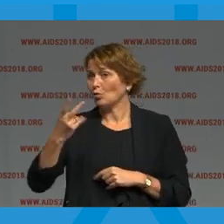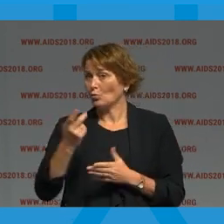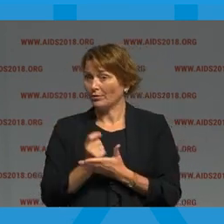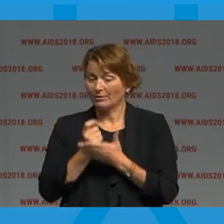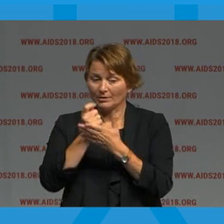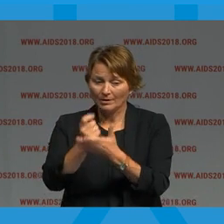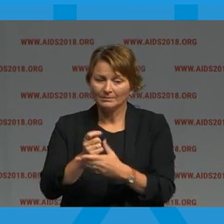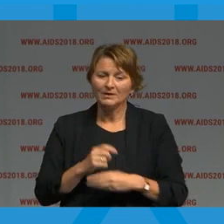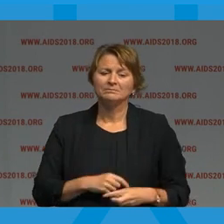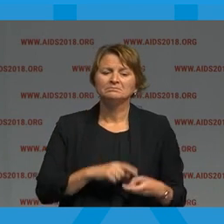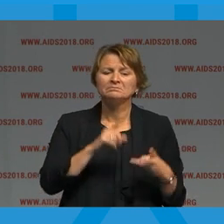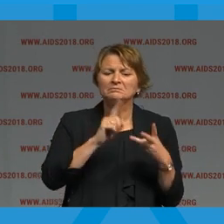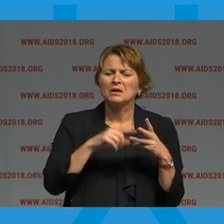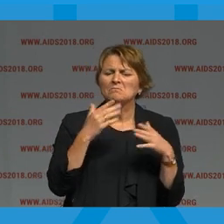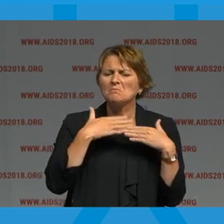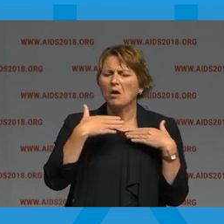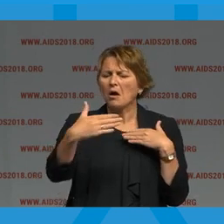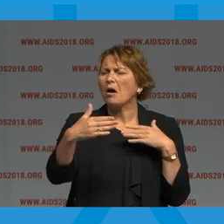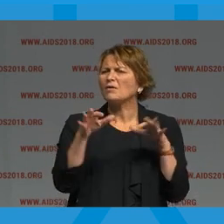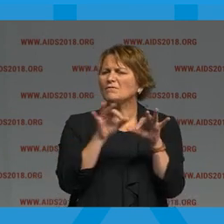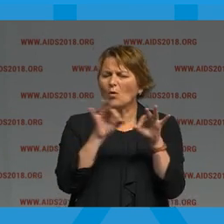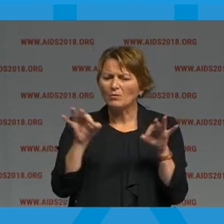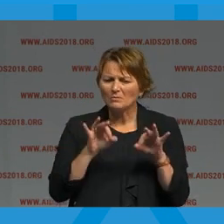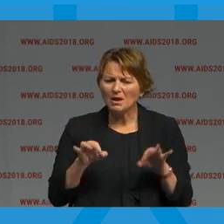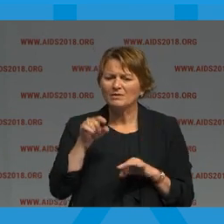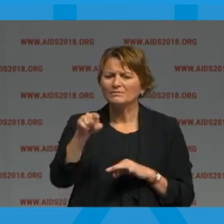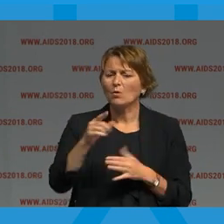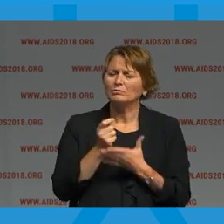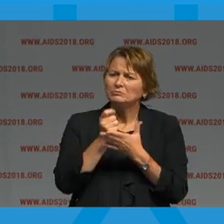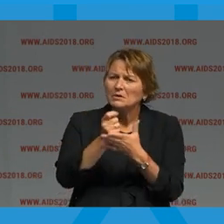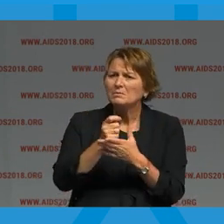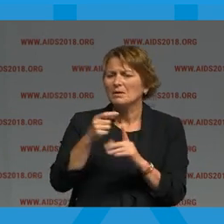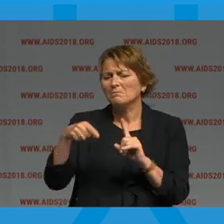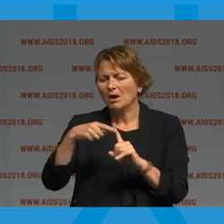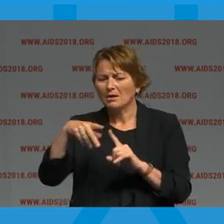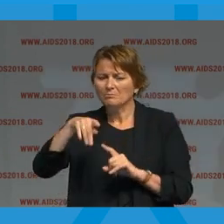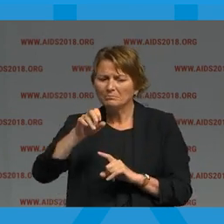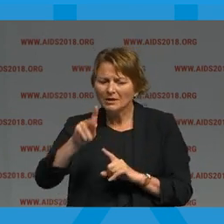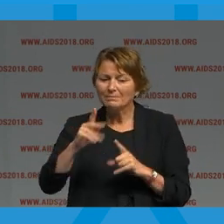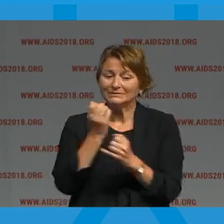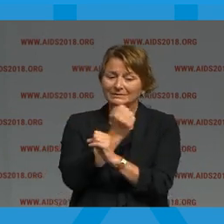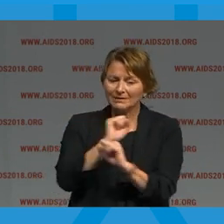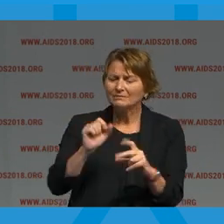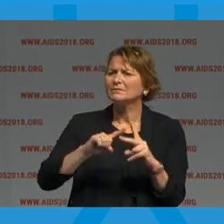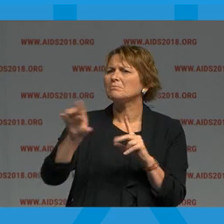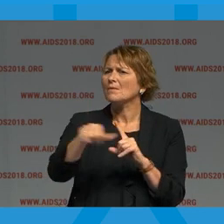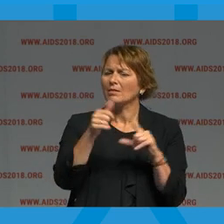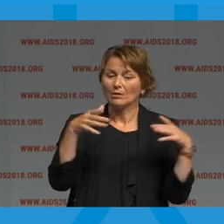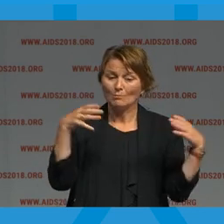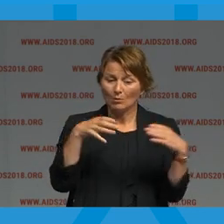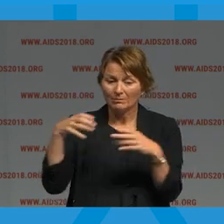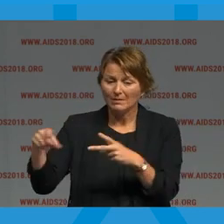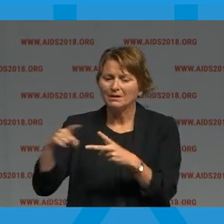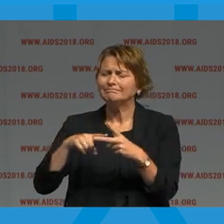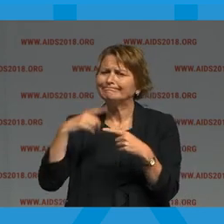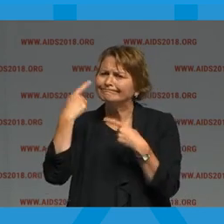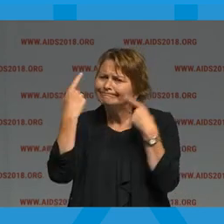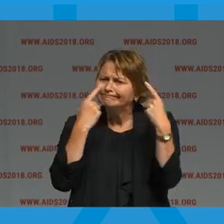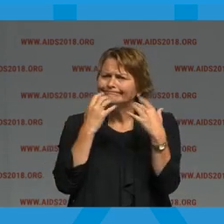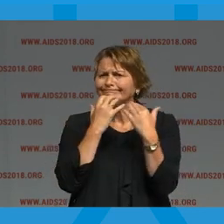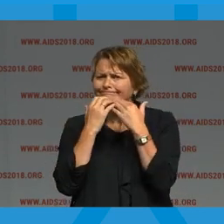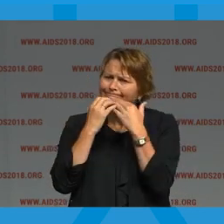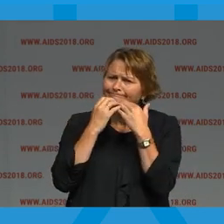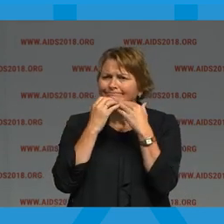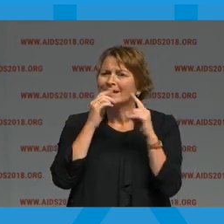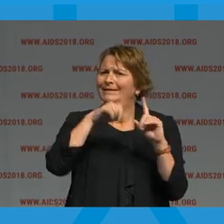to long-acting formulations for treatment and PrEP, safety, special populations, concerns and data gap, access, pricing and programmatic